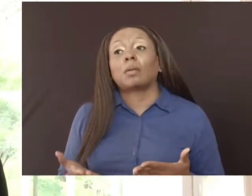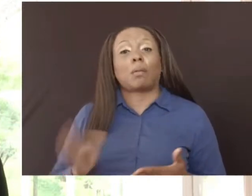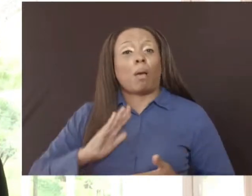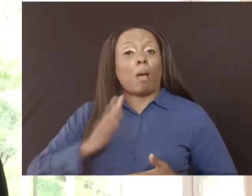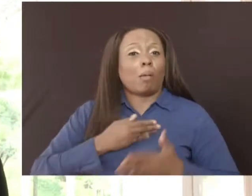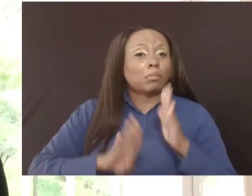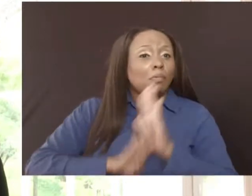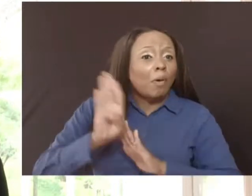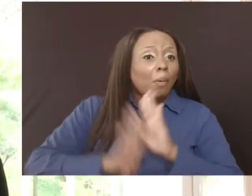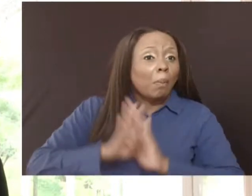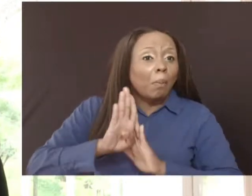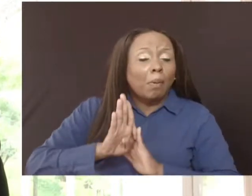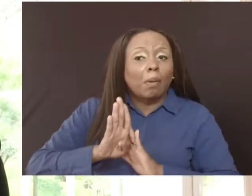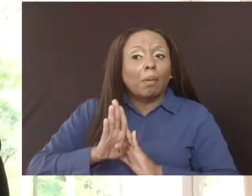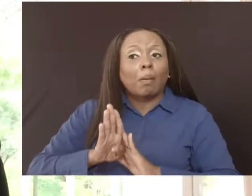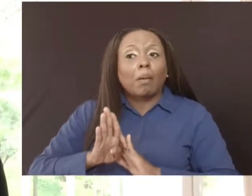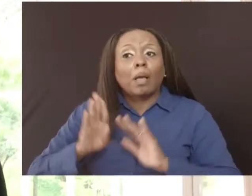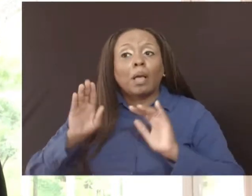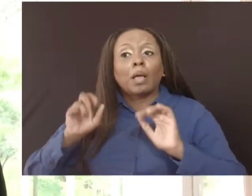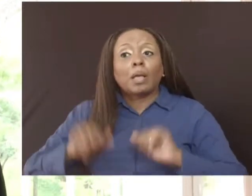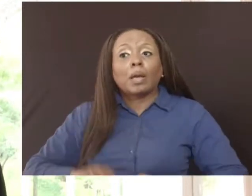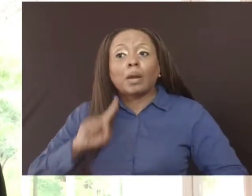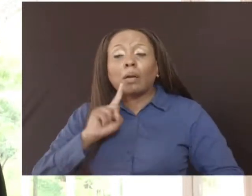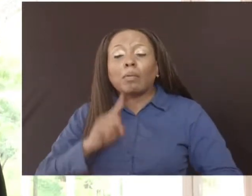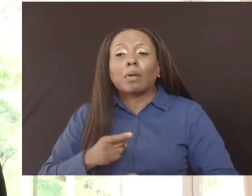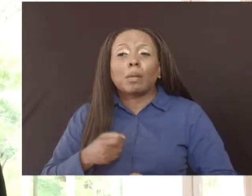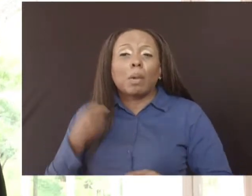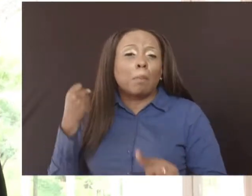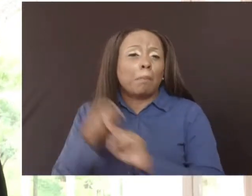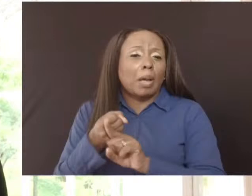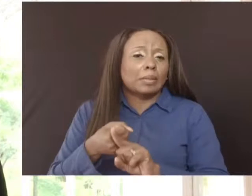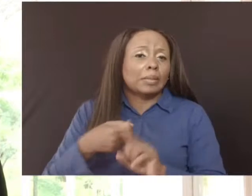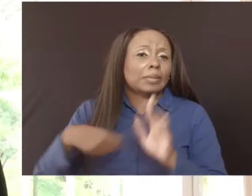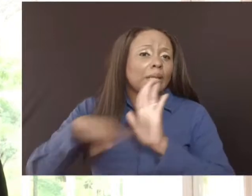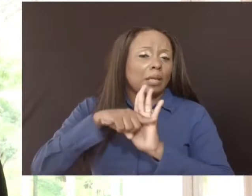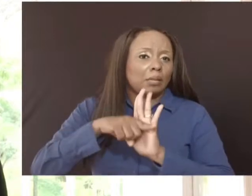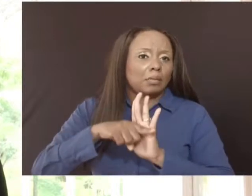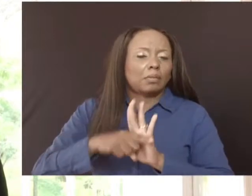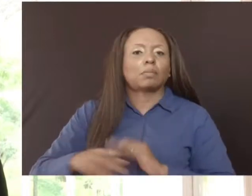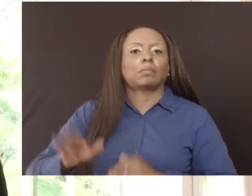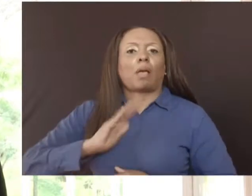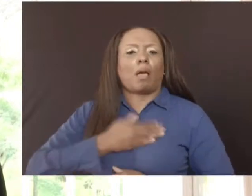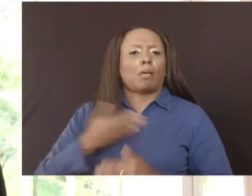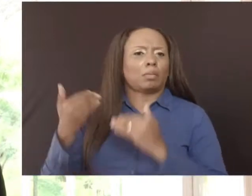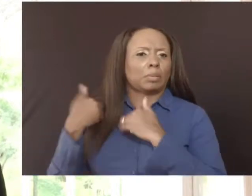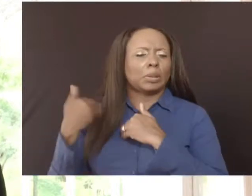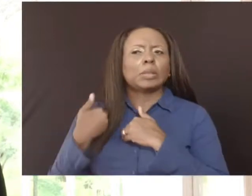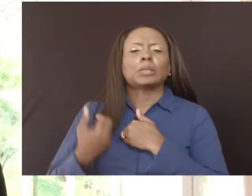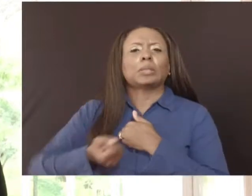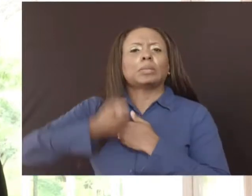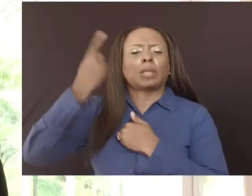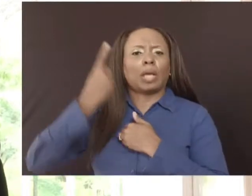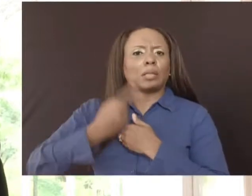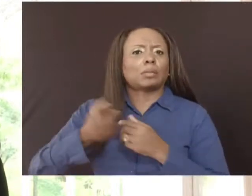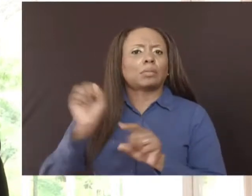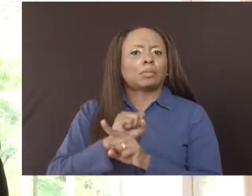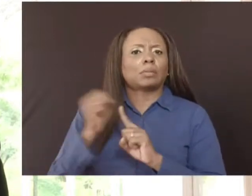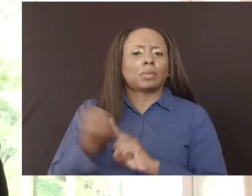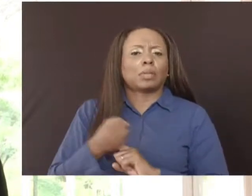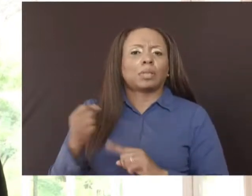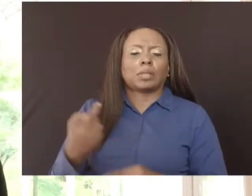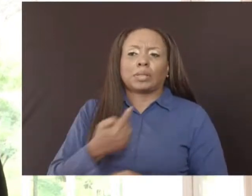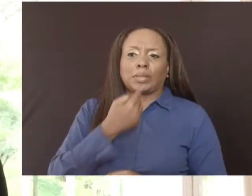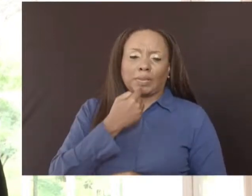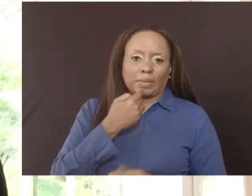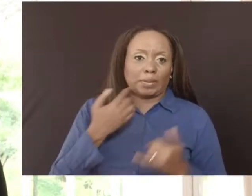its growth. And it is up to each and every one of us to recognize the severity of the situation